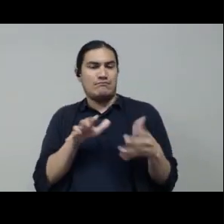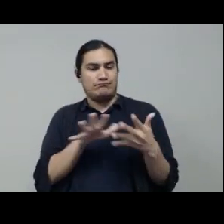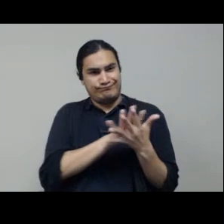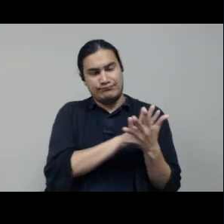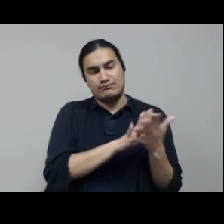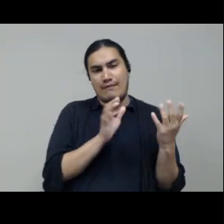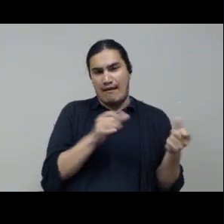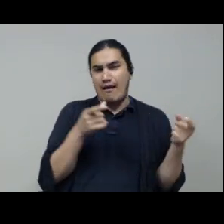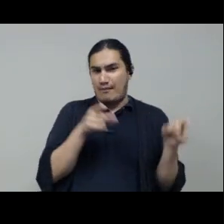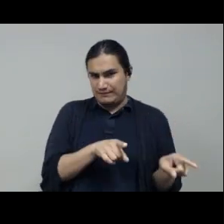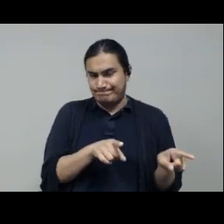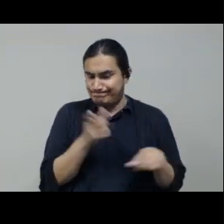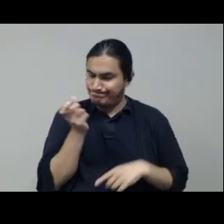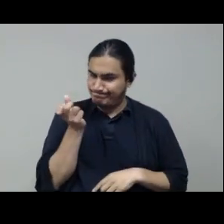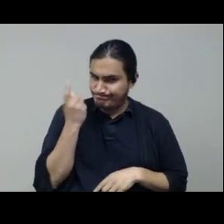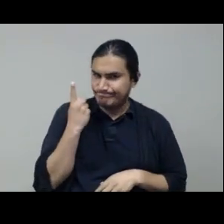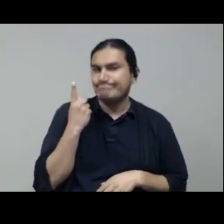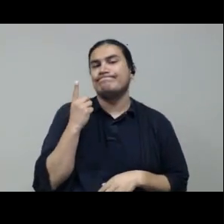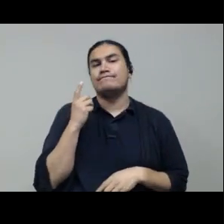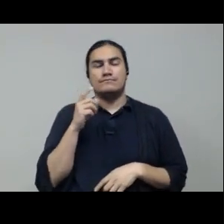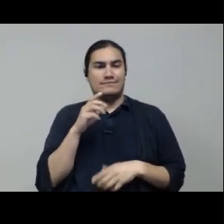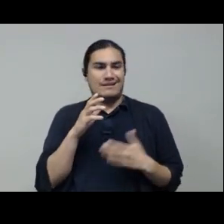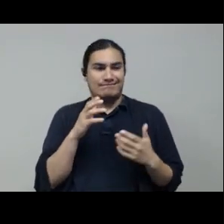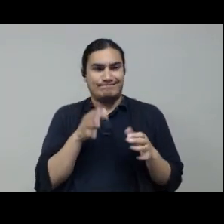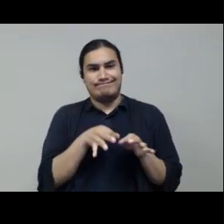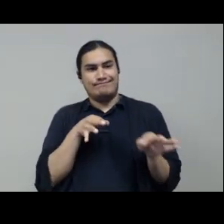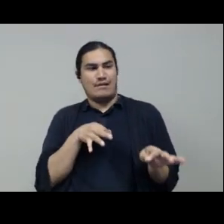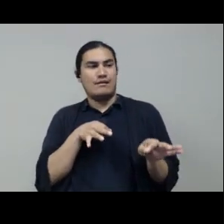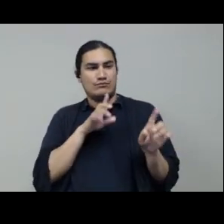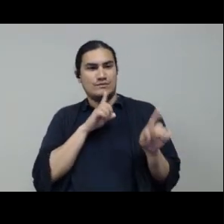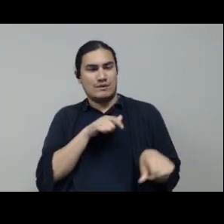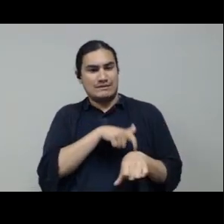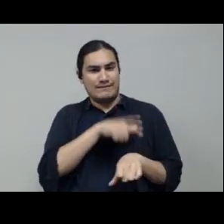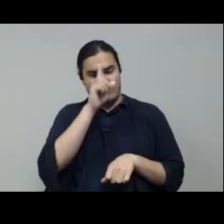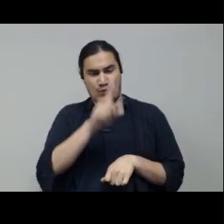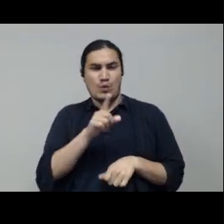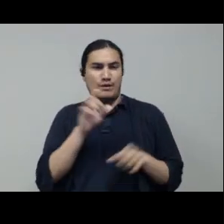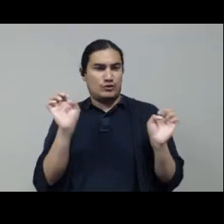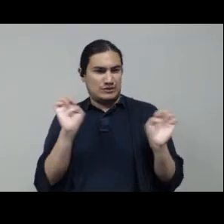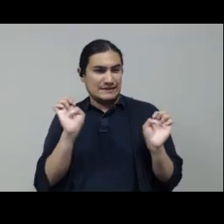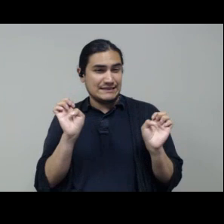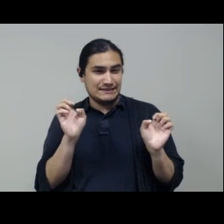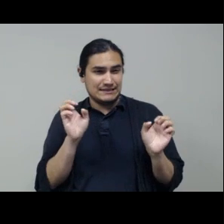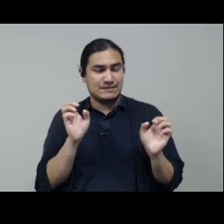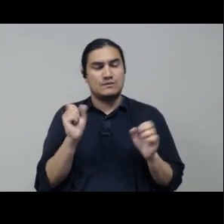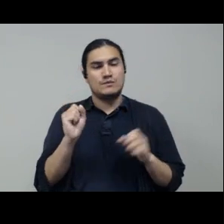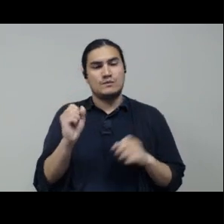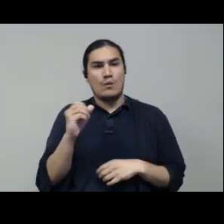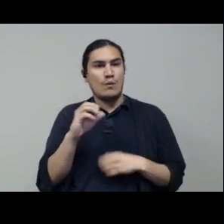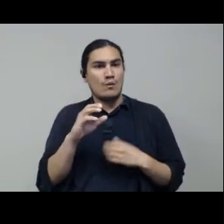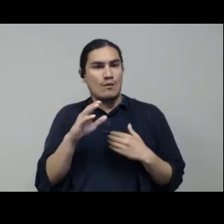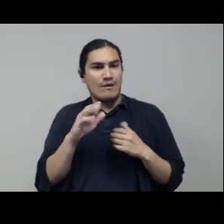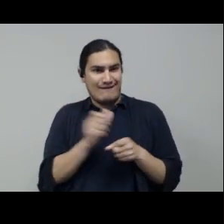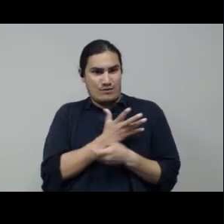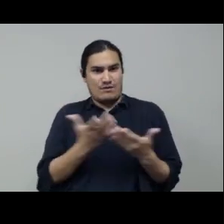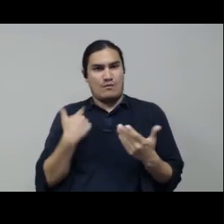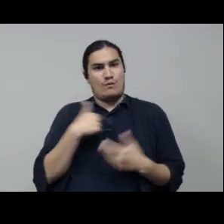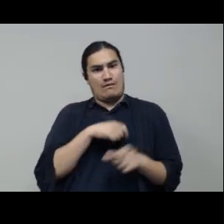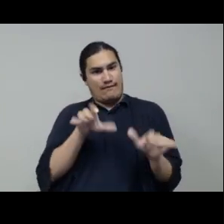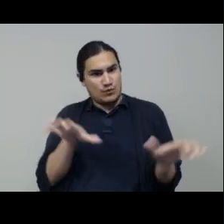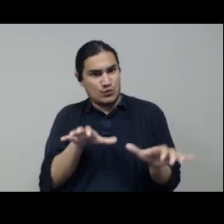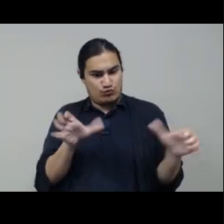of traffic and delayed response time for our emergency personnel. So all that we can do collectively is very much